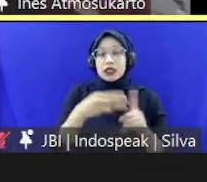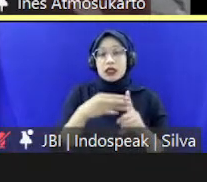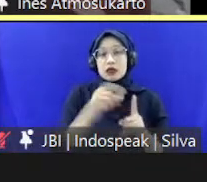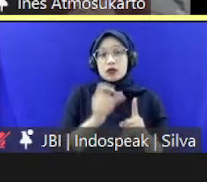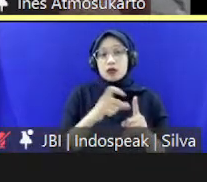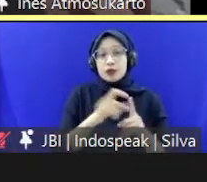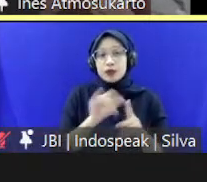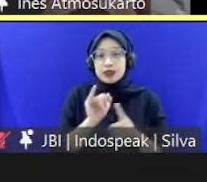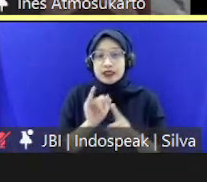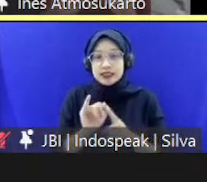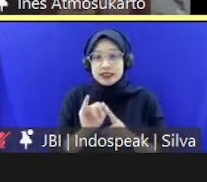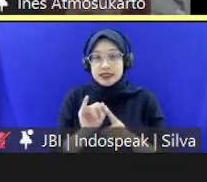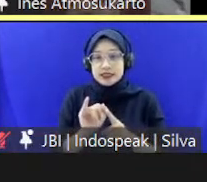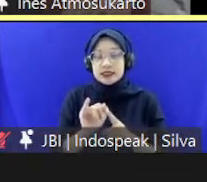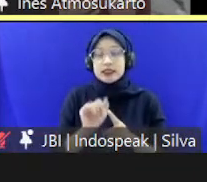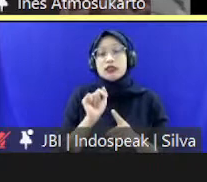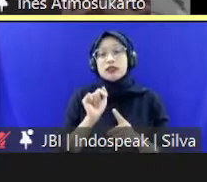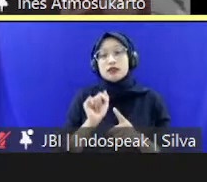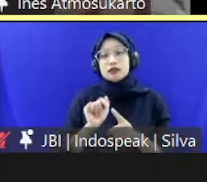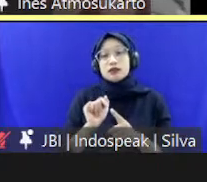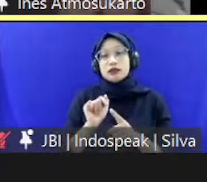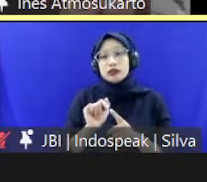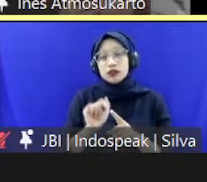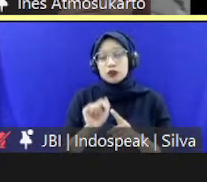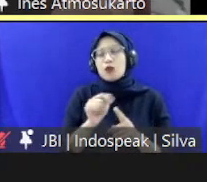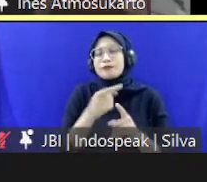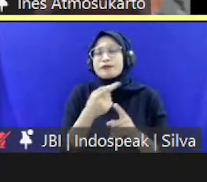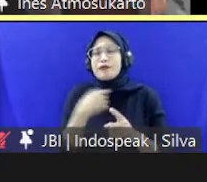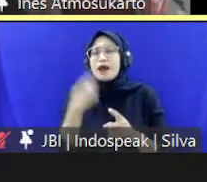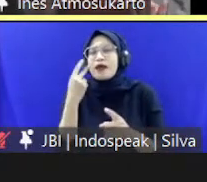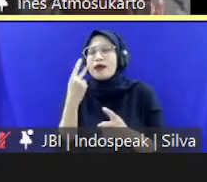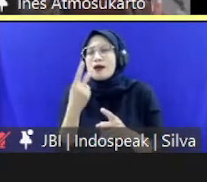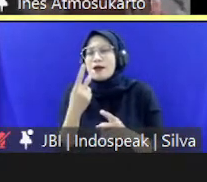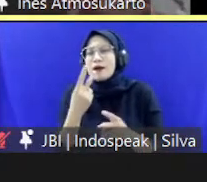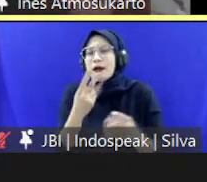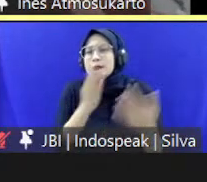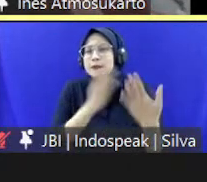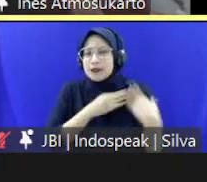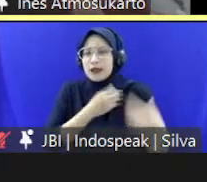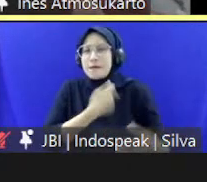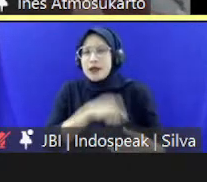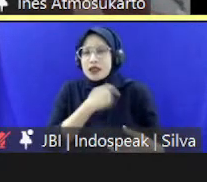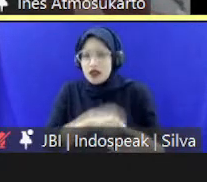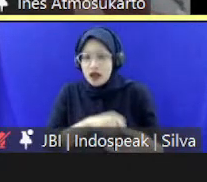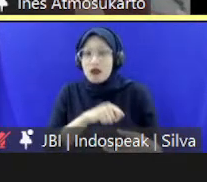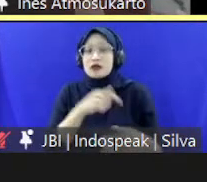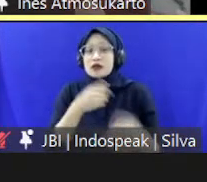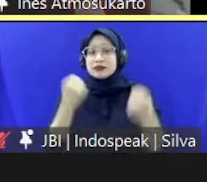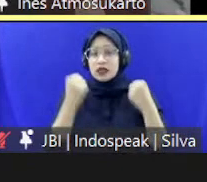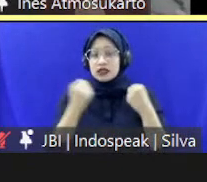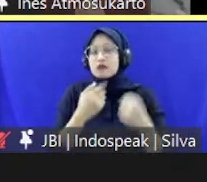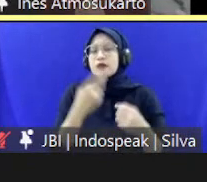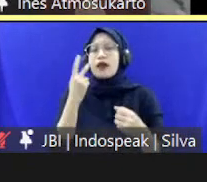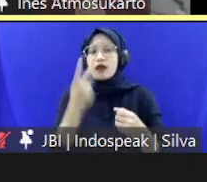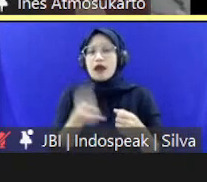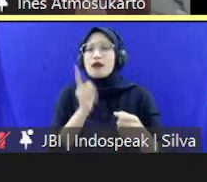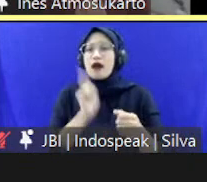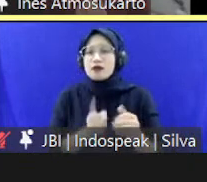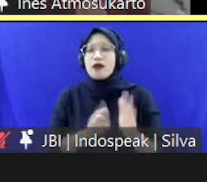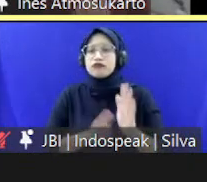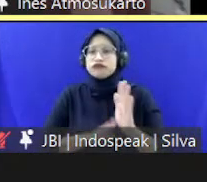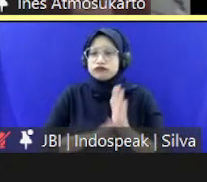in December that we've seen improvements in, like, for example, dashboards on the Kemenkes